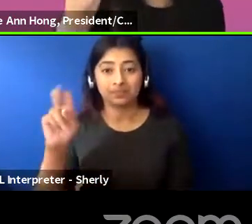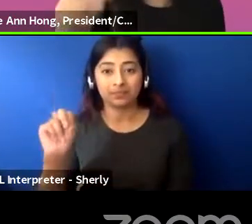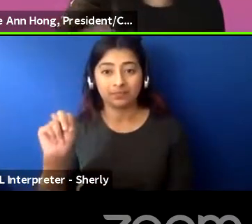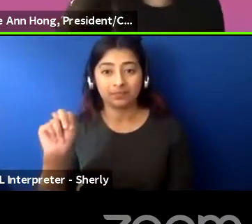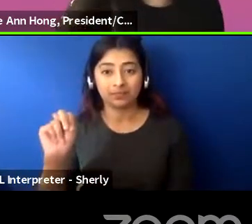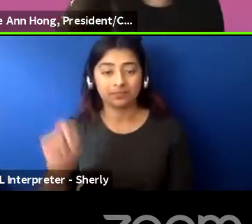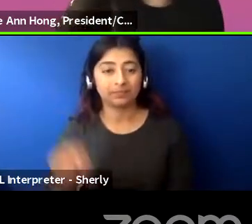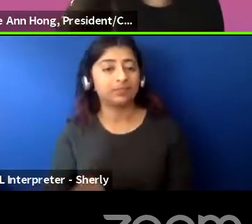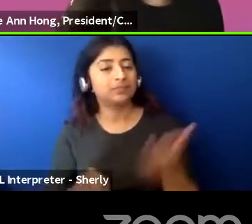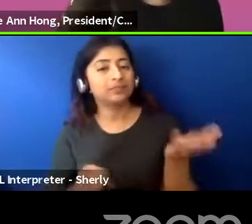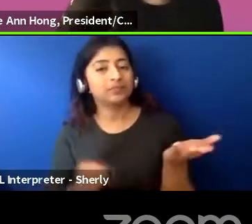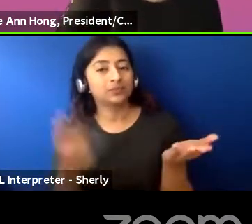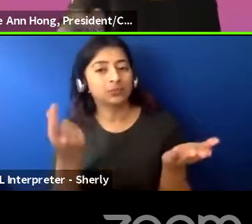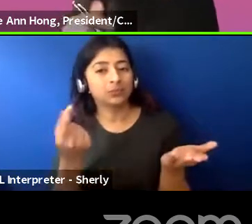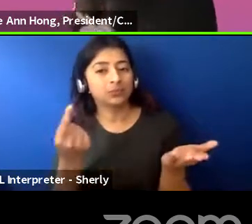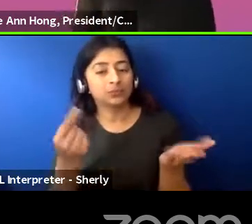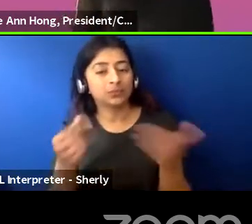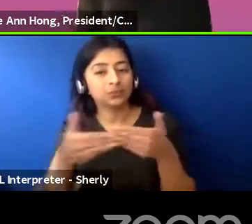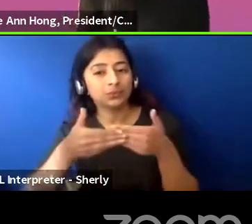what can we do moving forward?